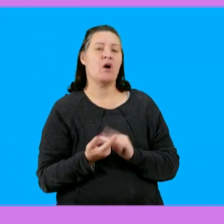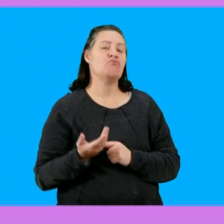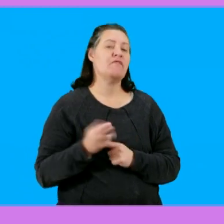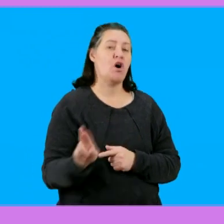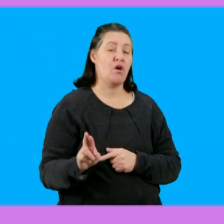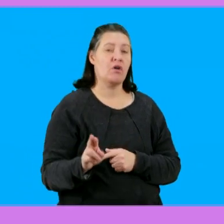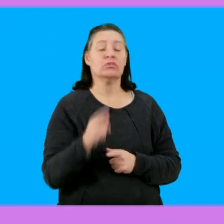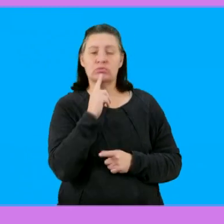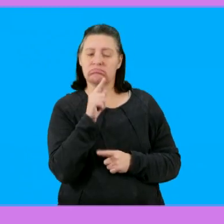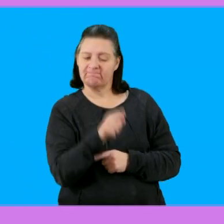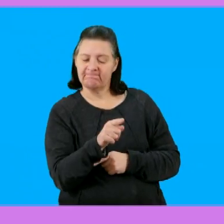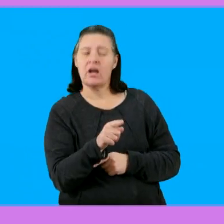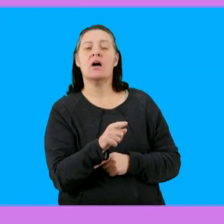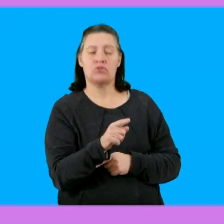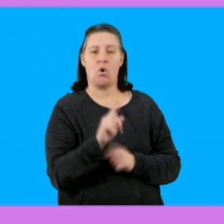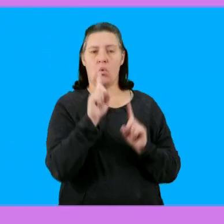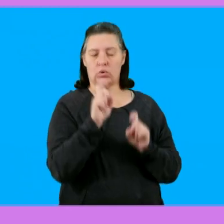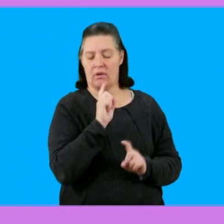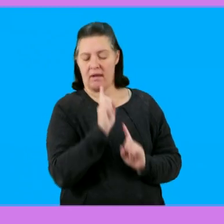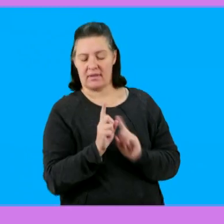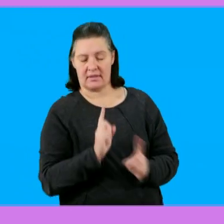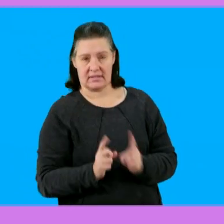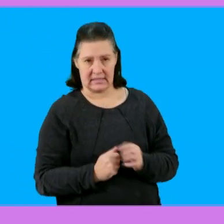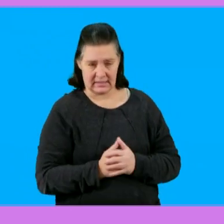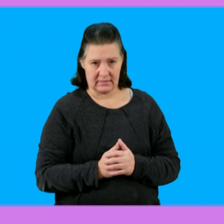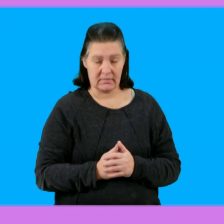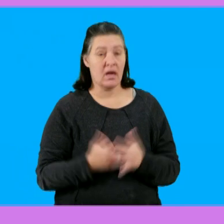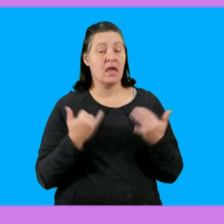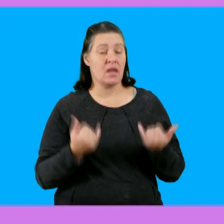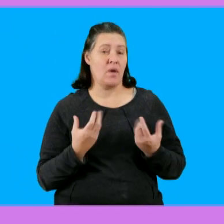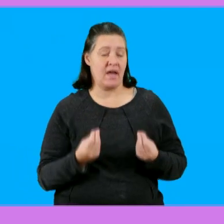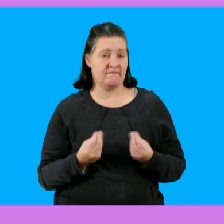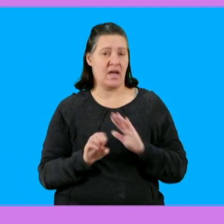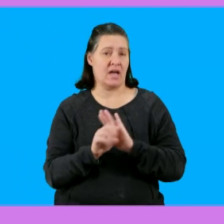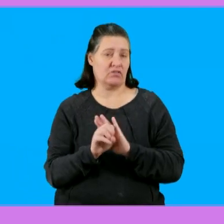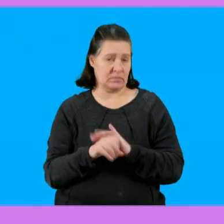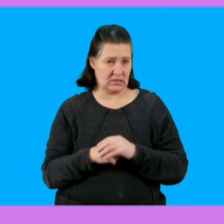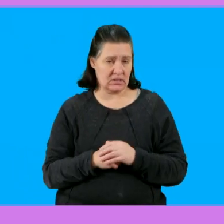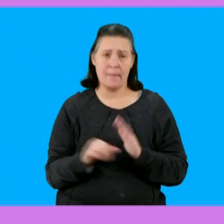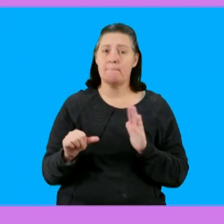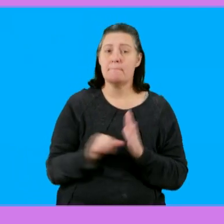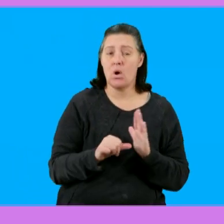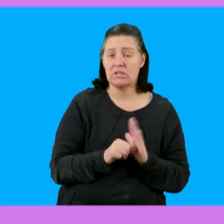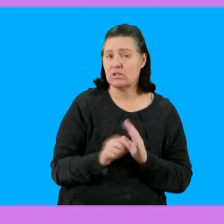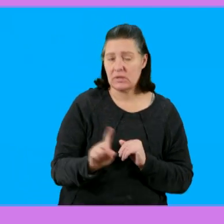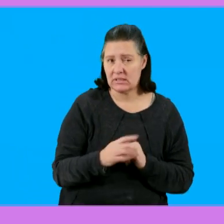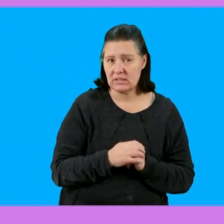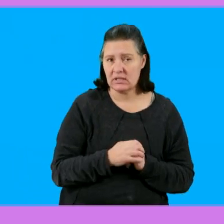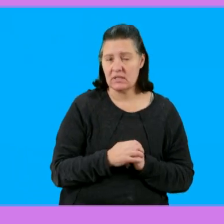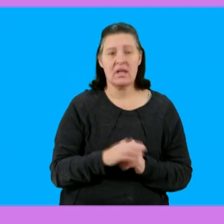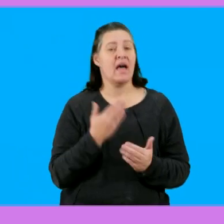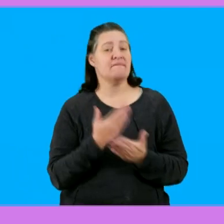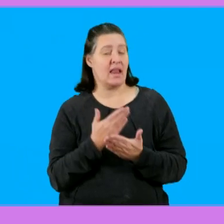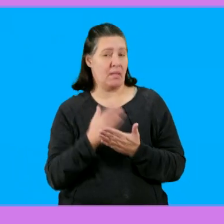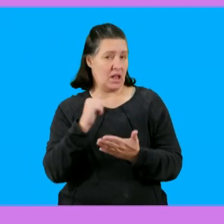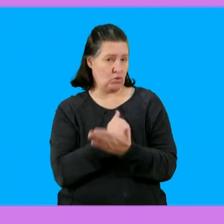the advertisement to answer the questions that follow. Right, so here we have our advertisement. What is important? It's now